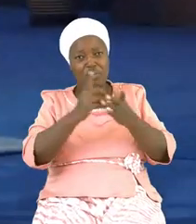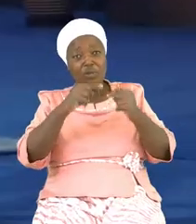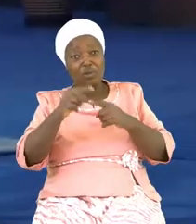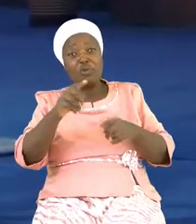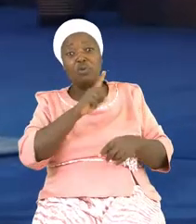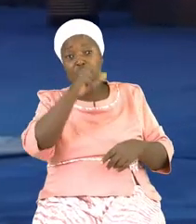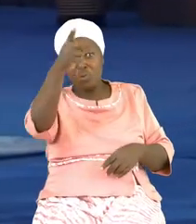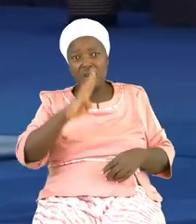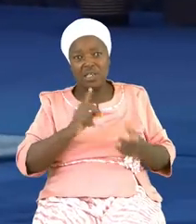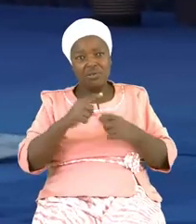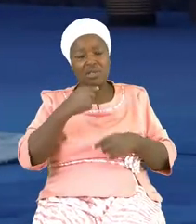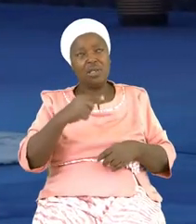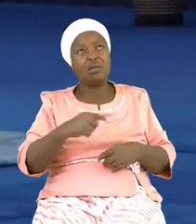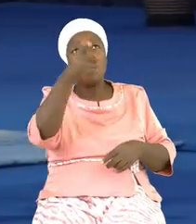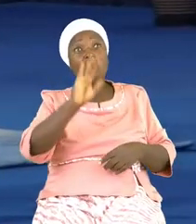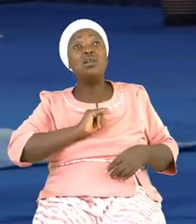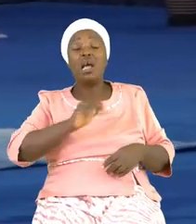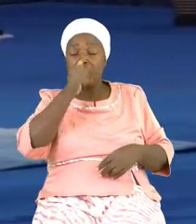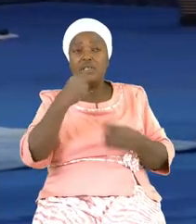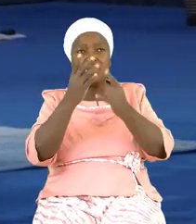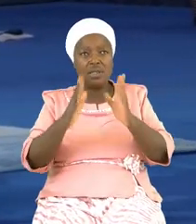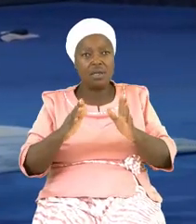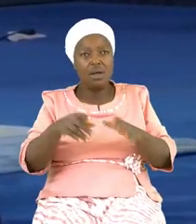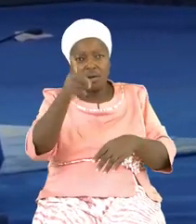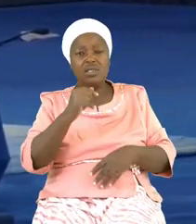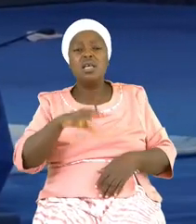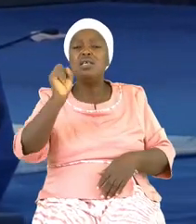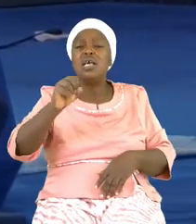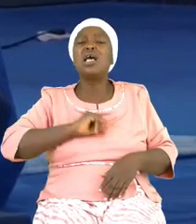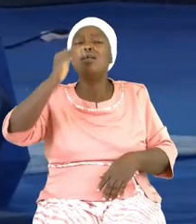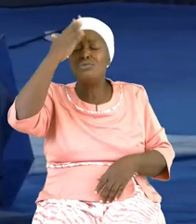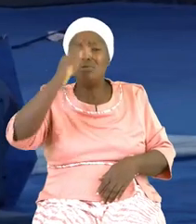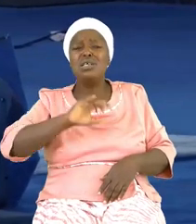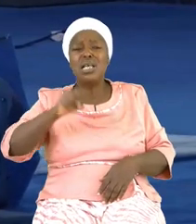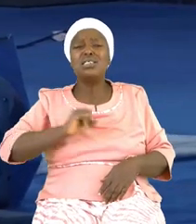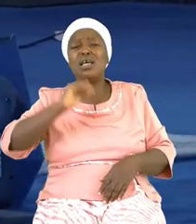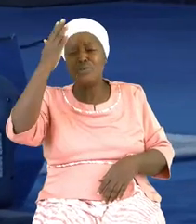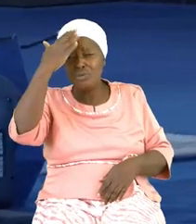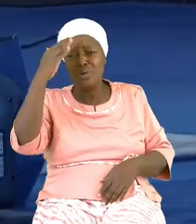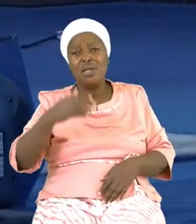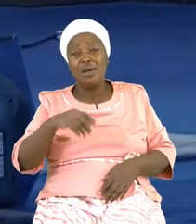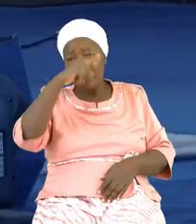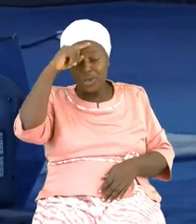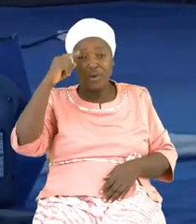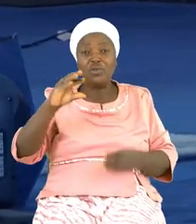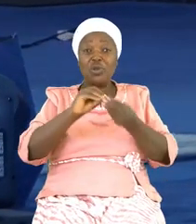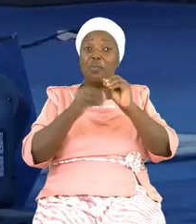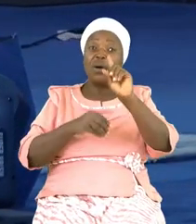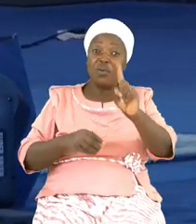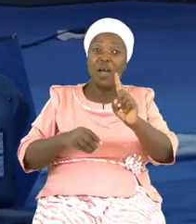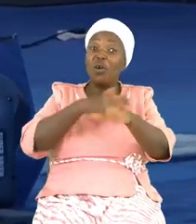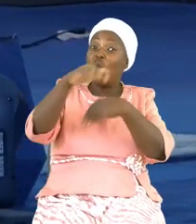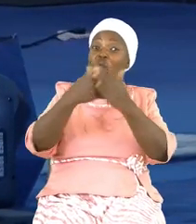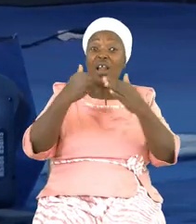a sinner. I said, yes, I know. Yes, I know. Yes, I know. Because, number one, all have sinned and come short